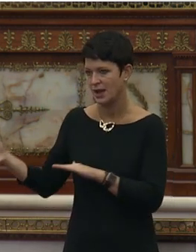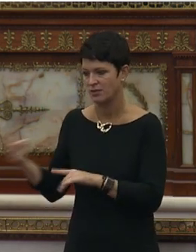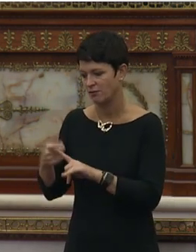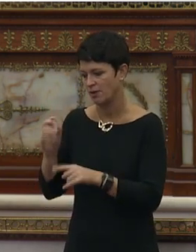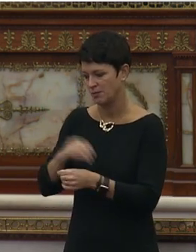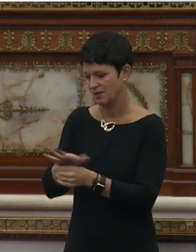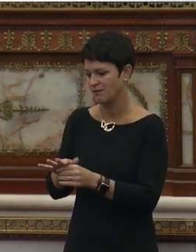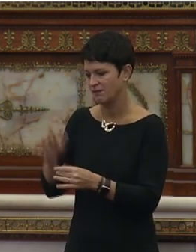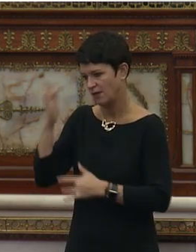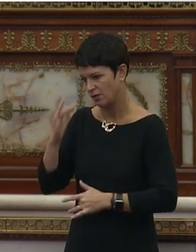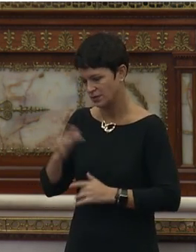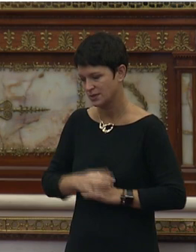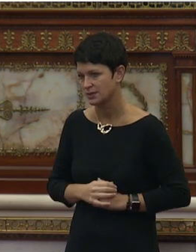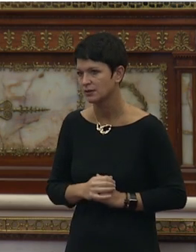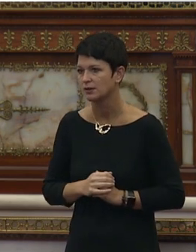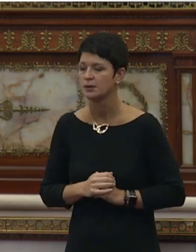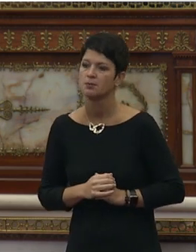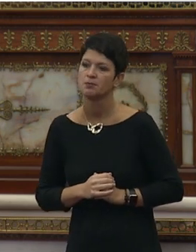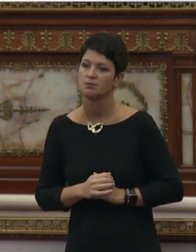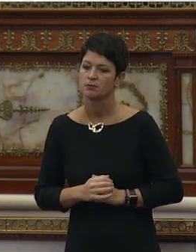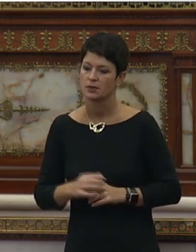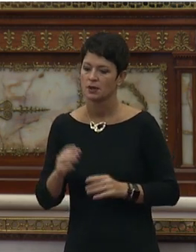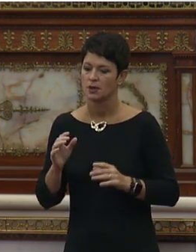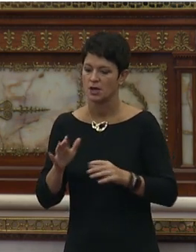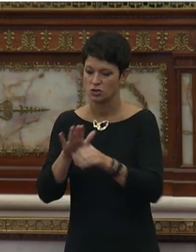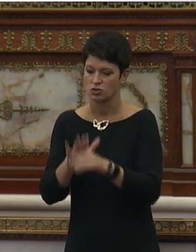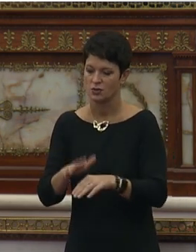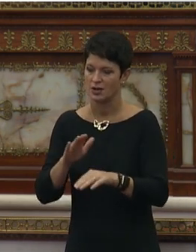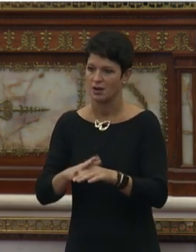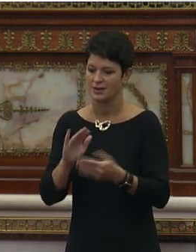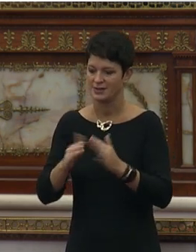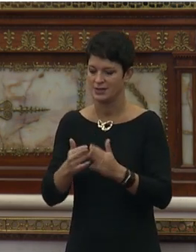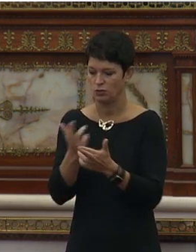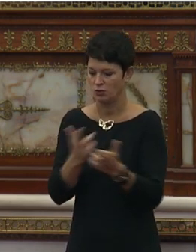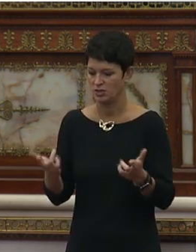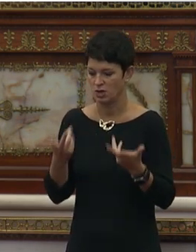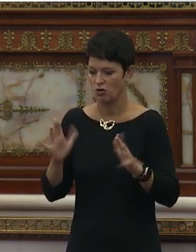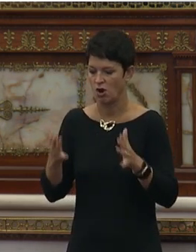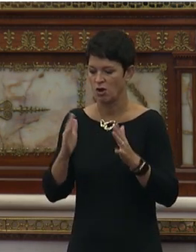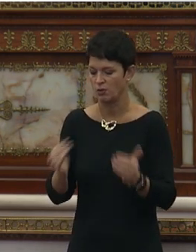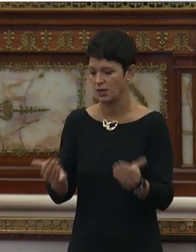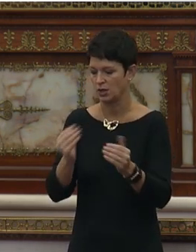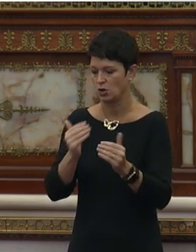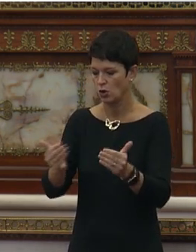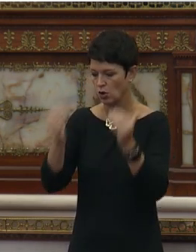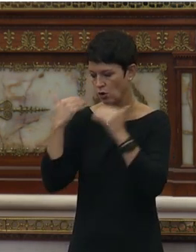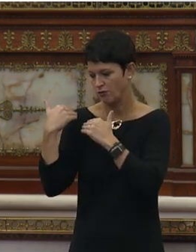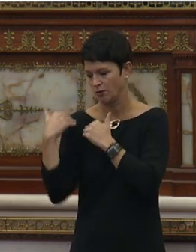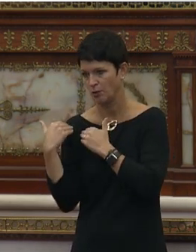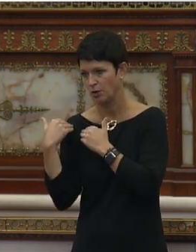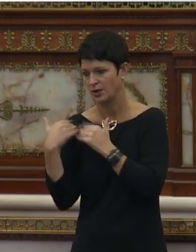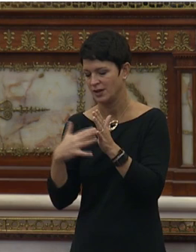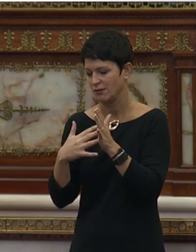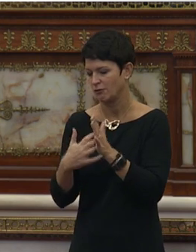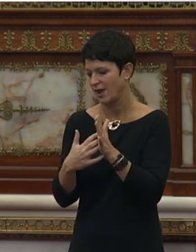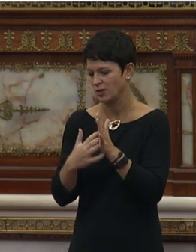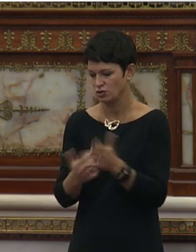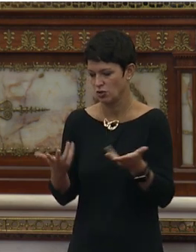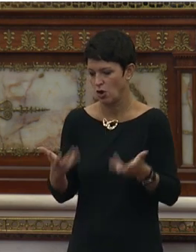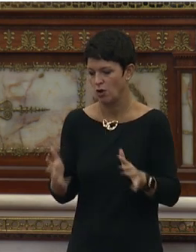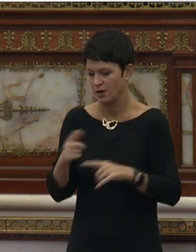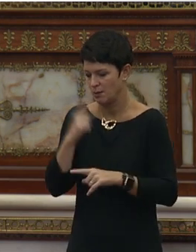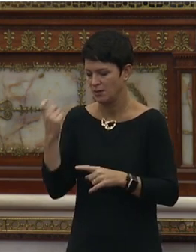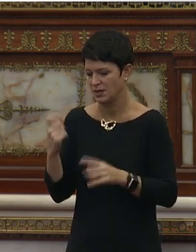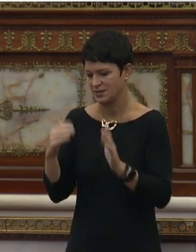this virus. It means a strain on our city resources, which are already overburdened and in fragile condition due